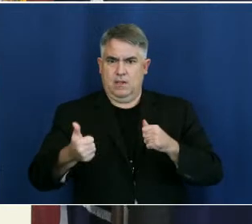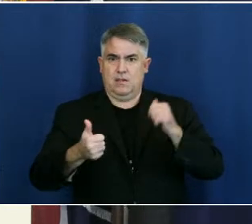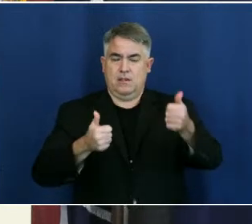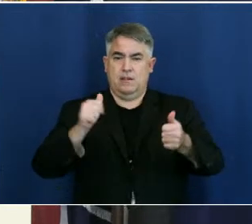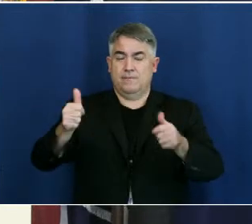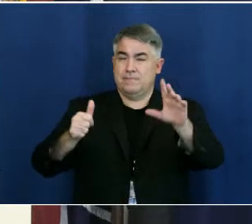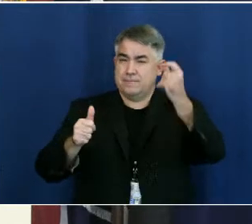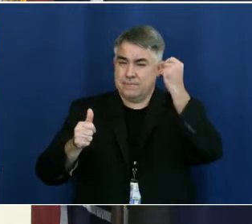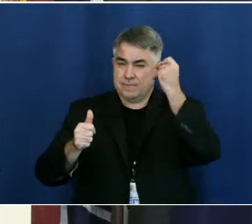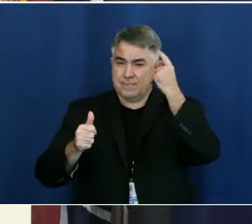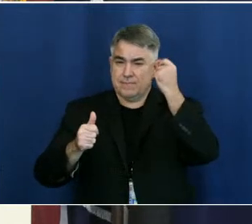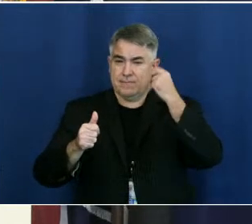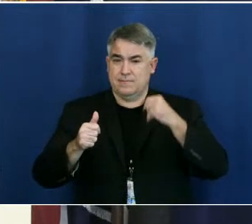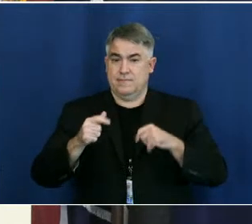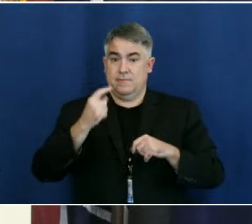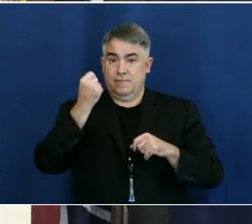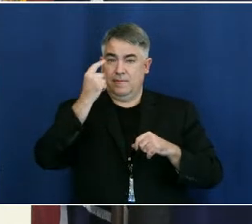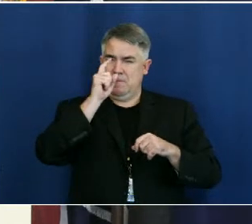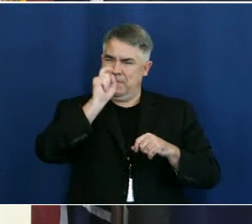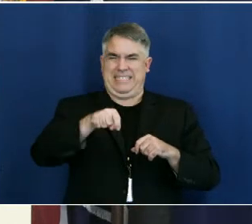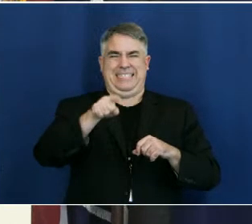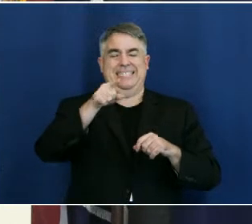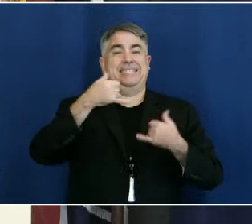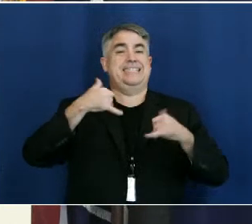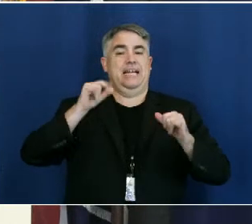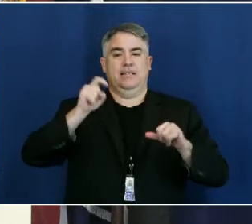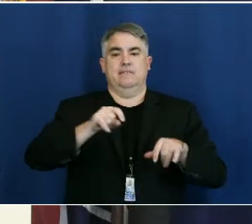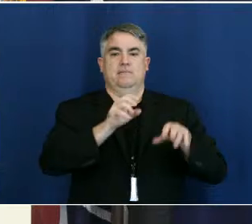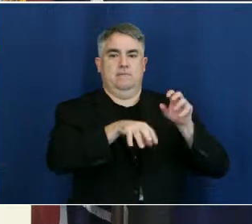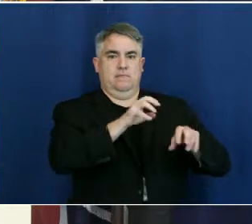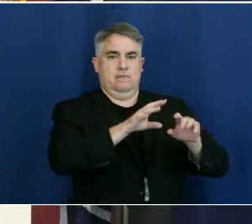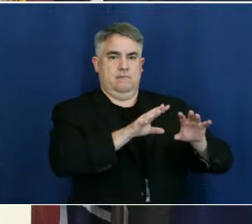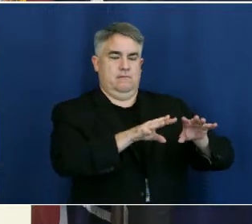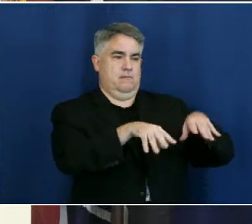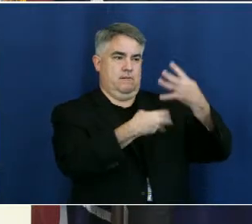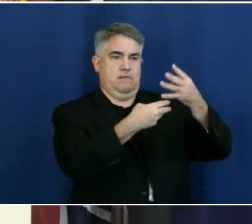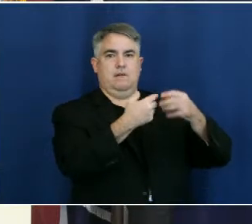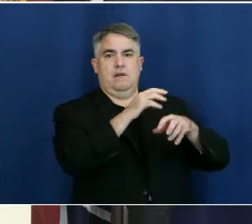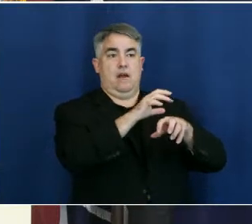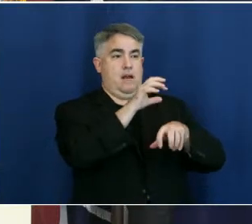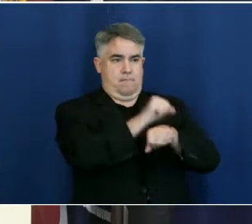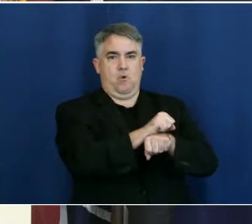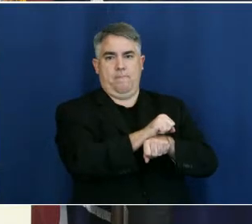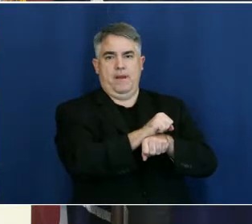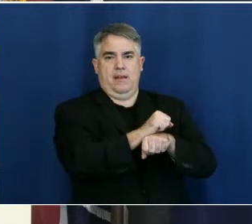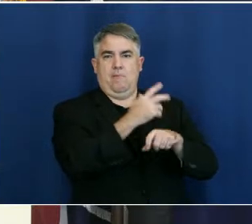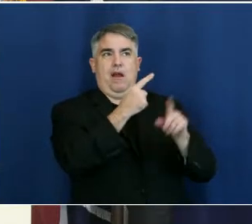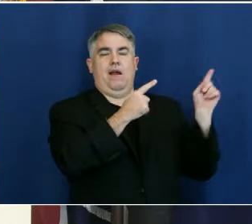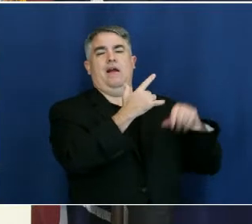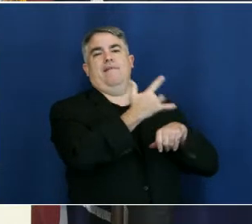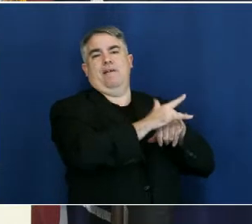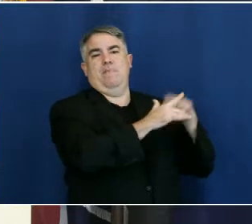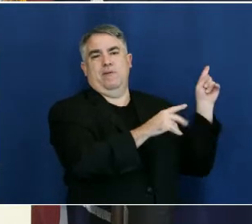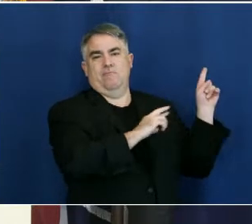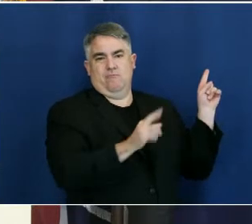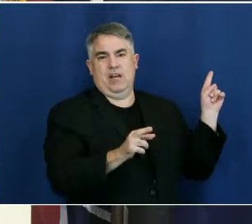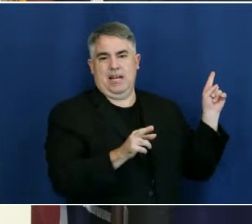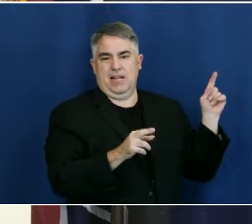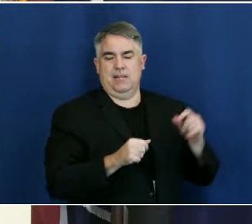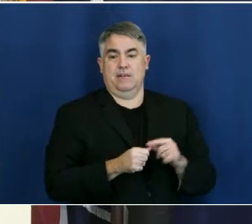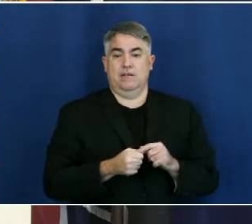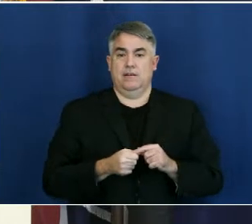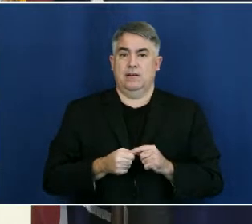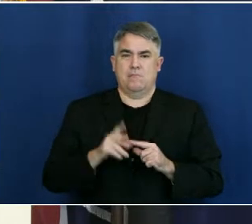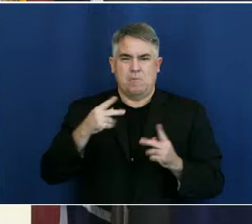we have or we are confident are coming. And so the great frustration the public has is, why can't we get more vaccines? We keep going to